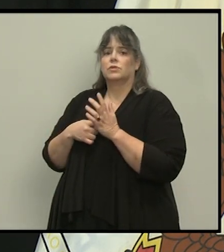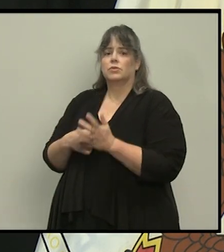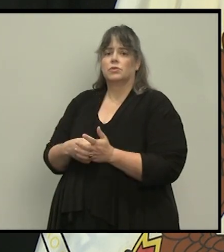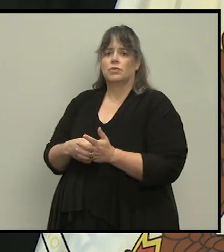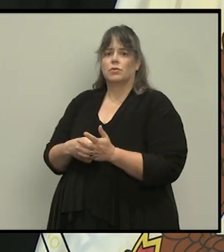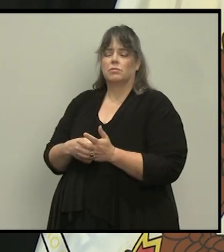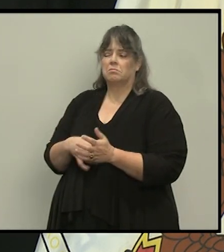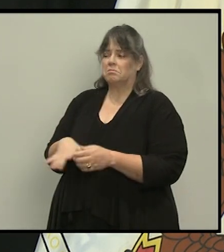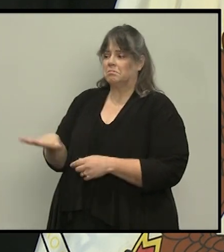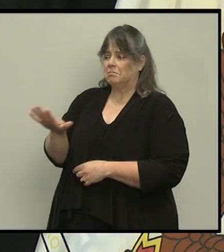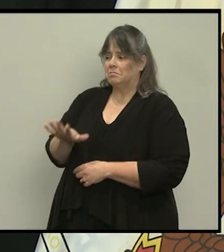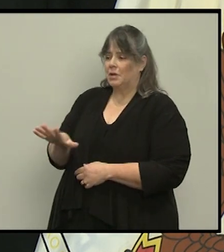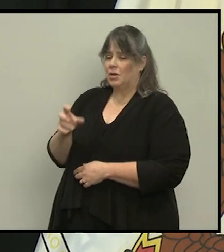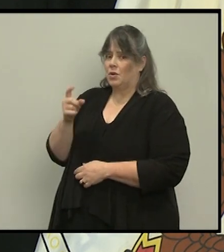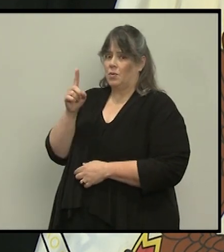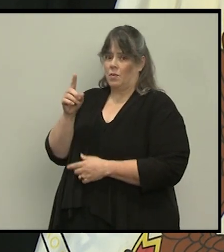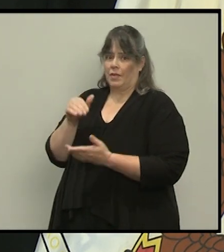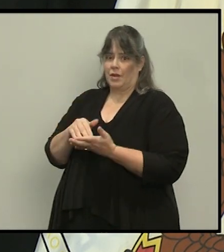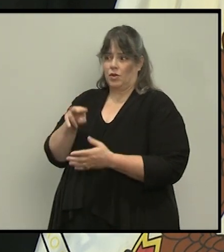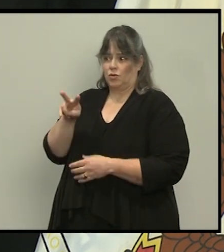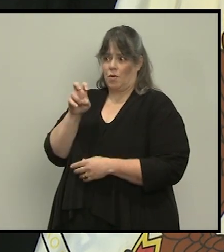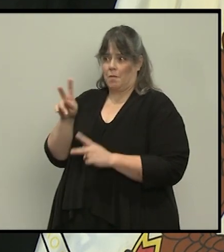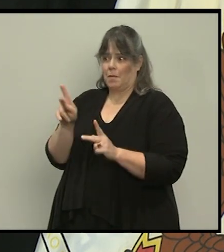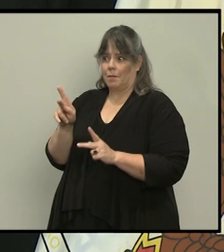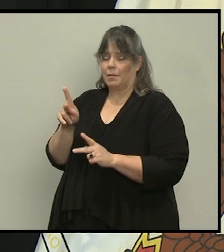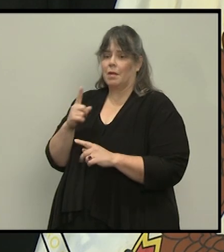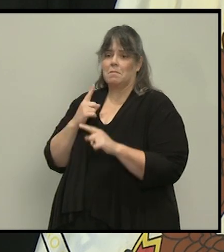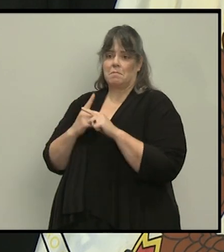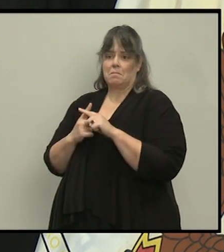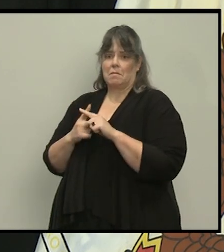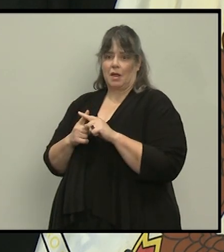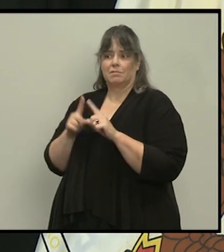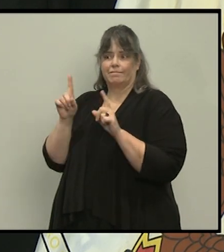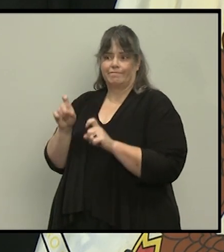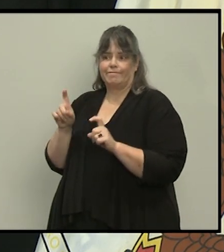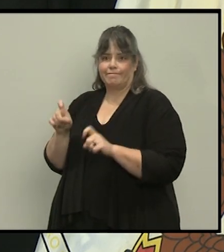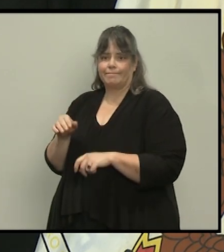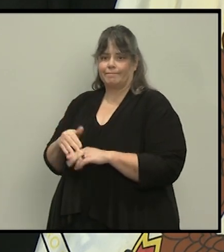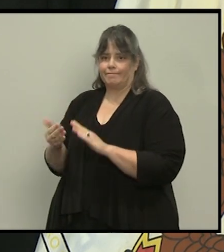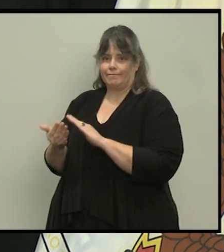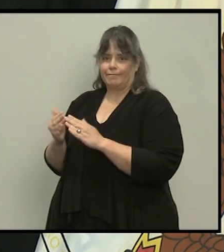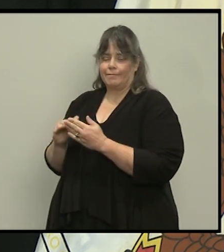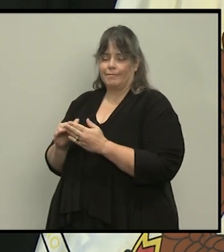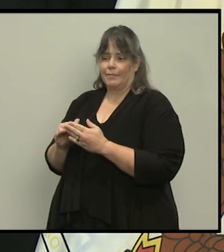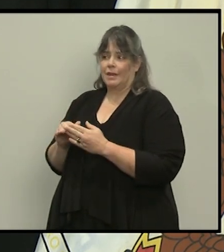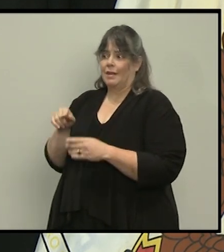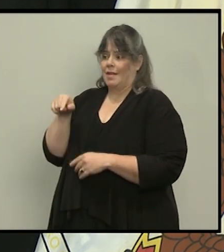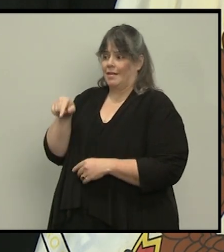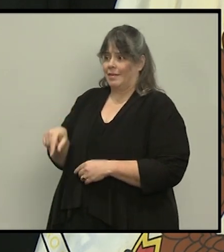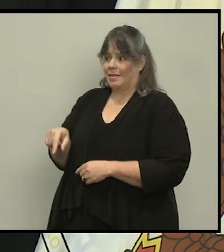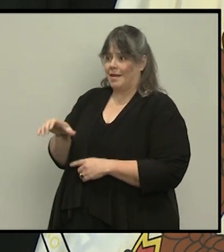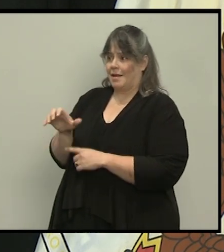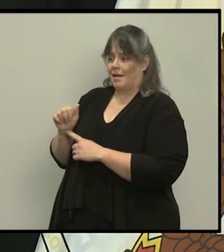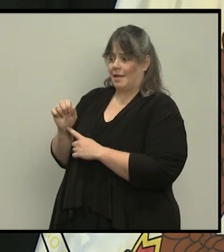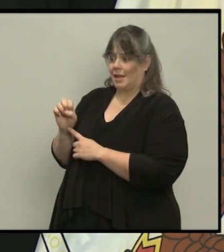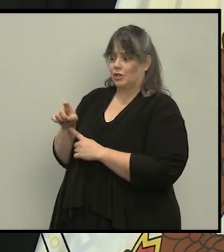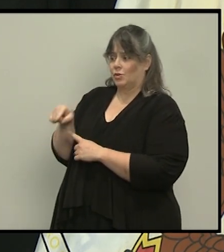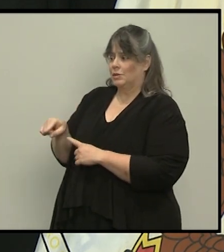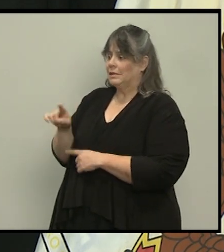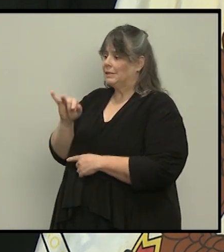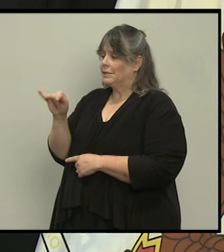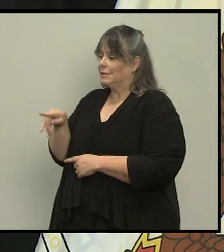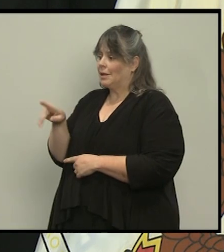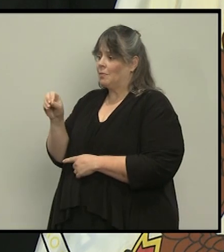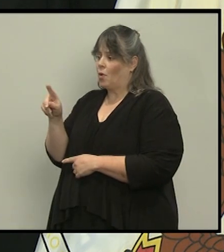the approximately 1,200 people who have tested positive in the city, the number of these cases per zip code, as